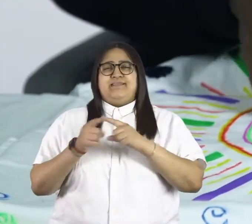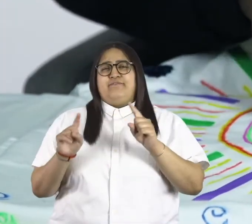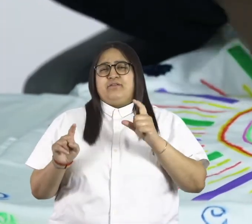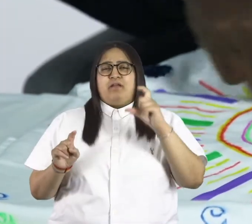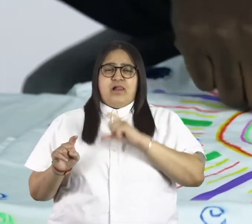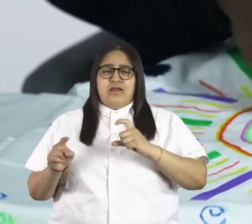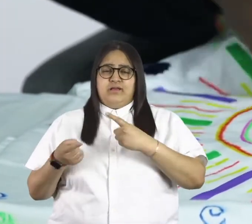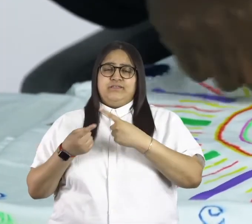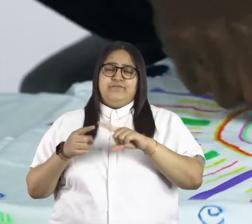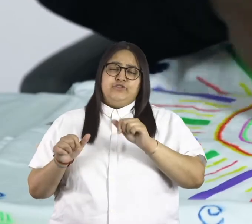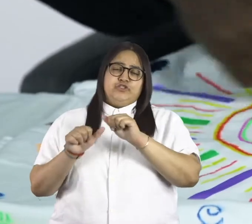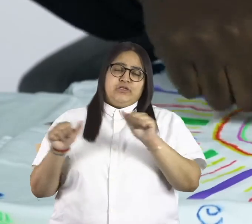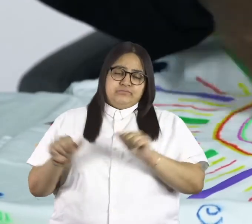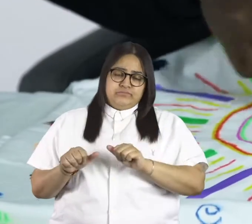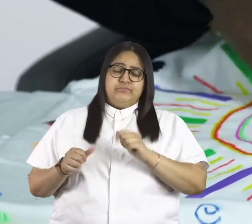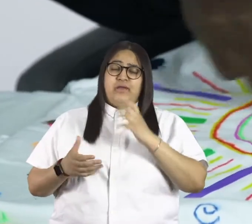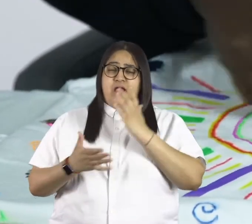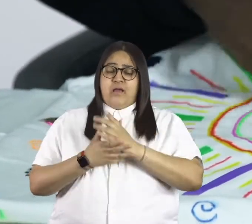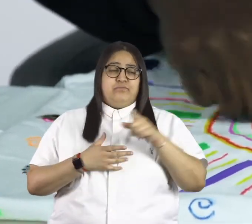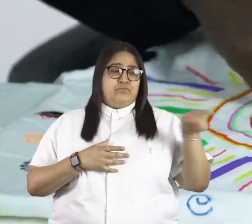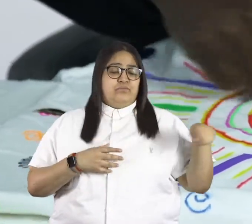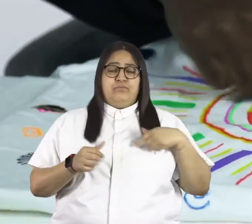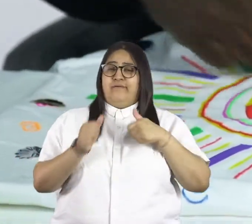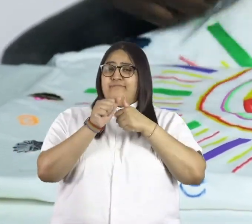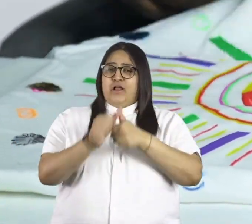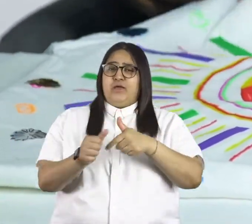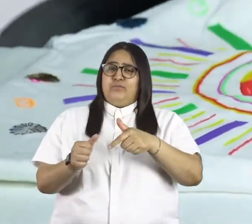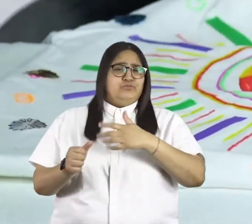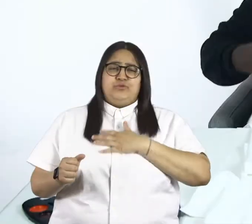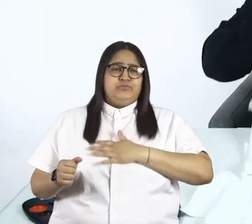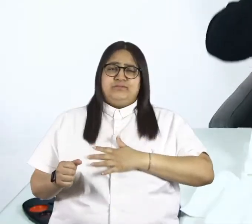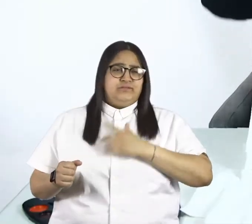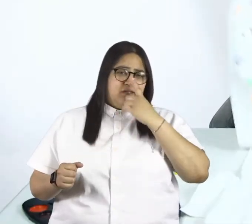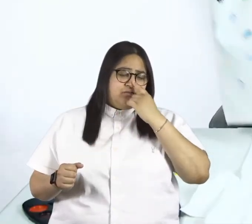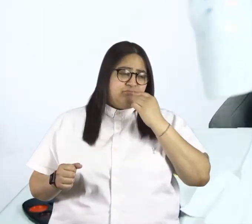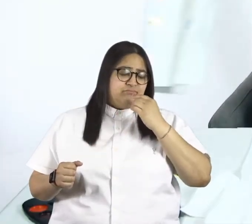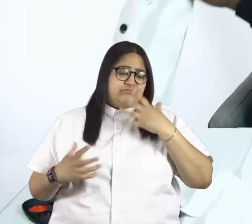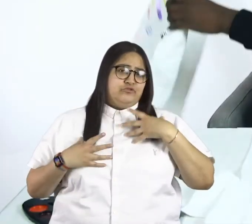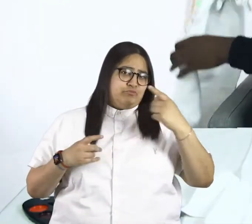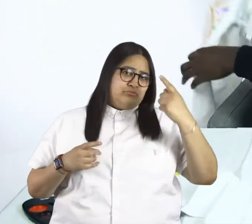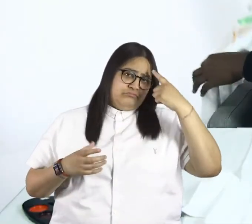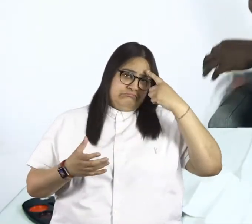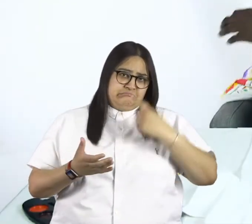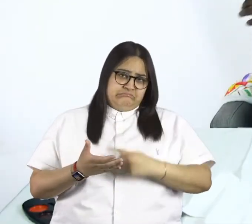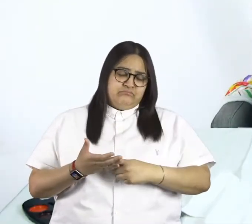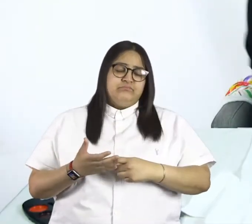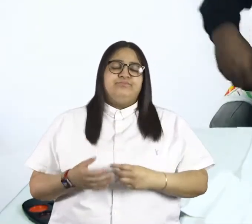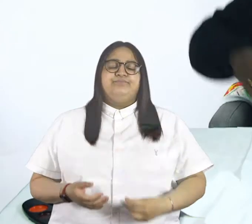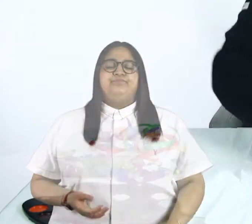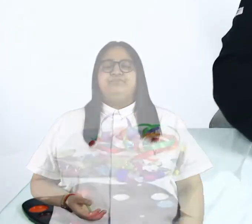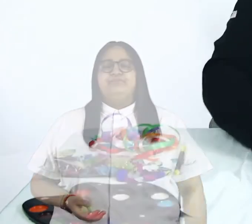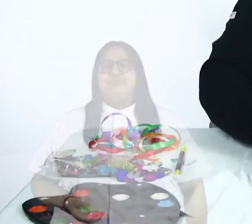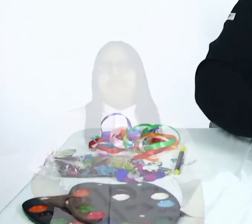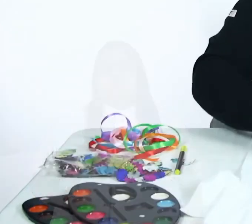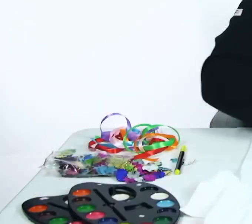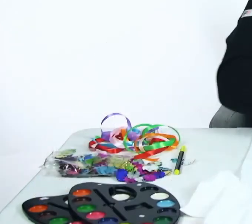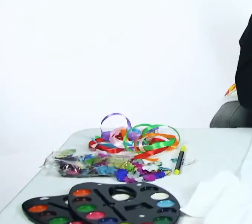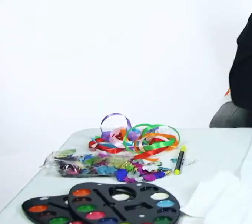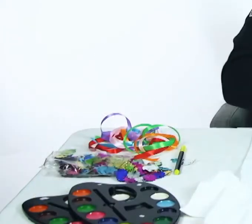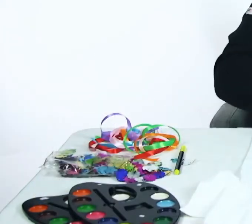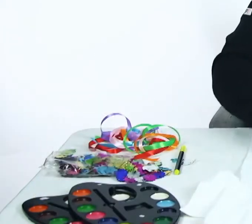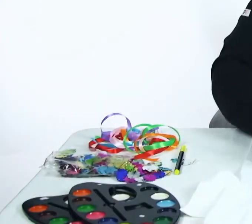actually do something different to what I did here in this circle. And I'll show you what I